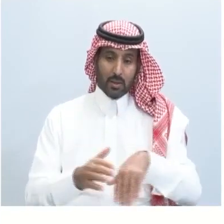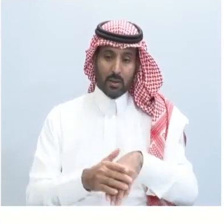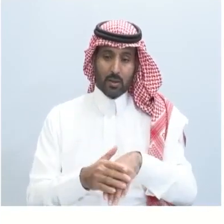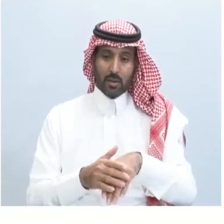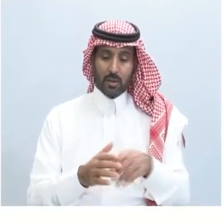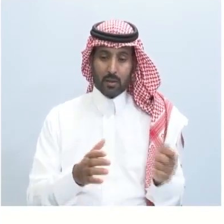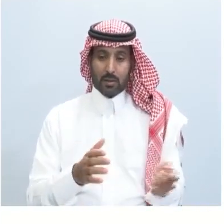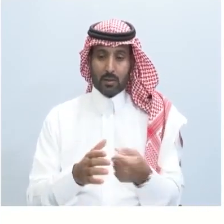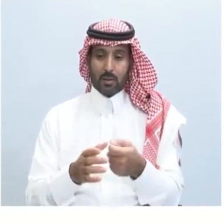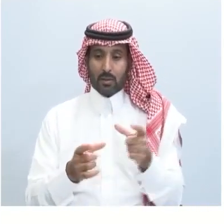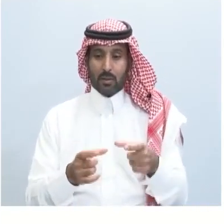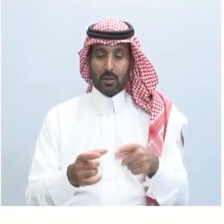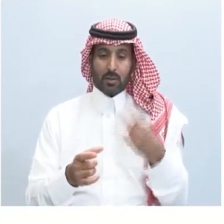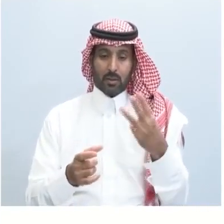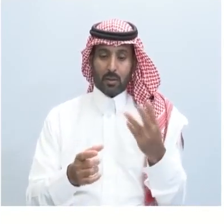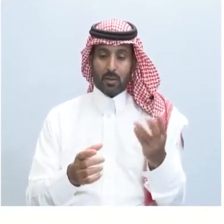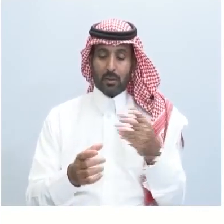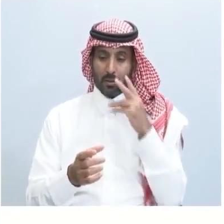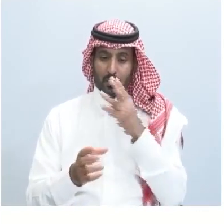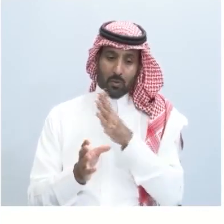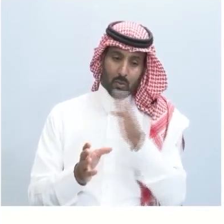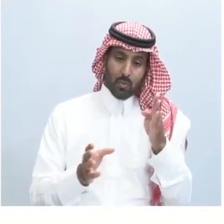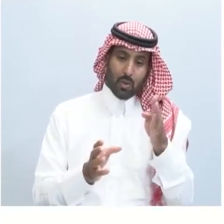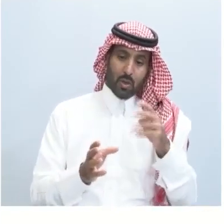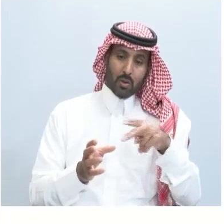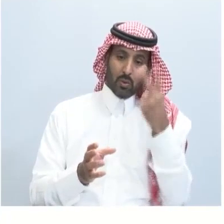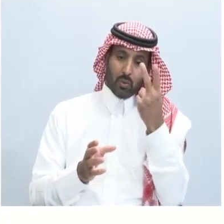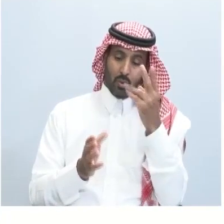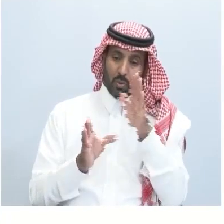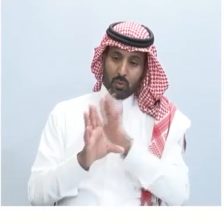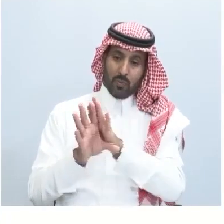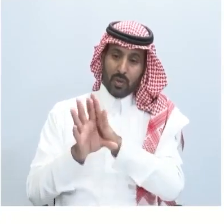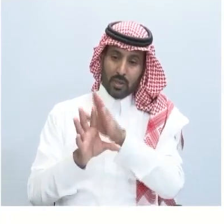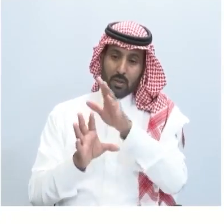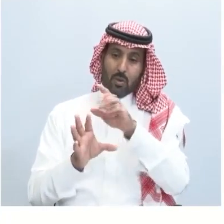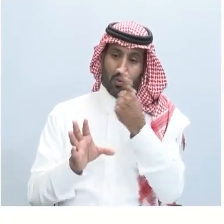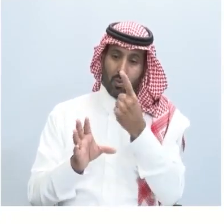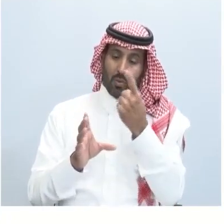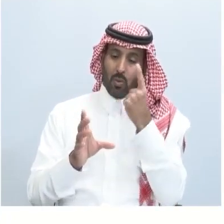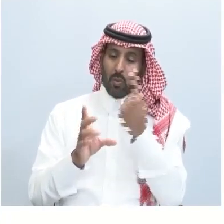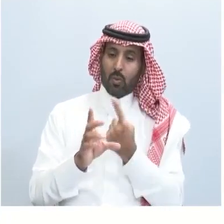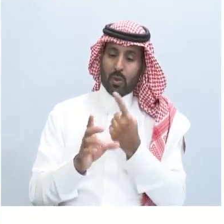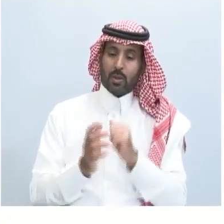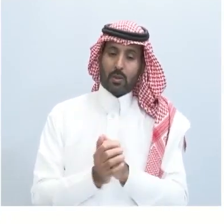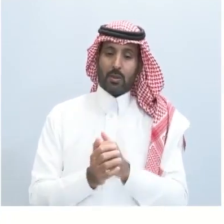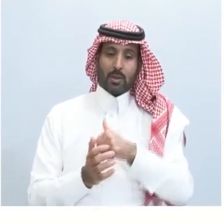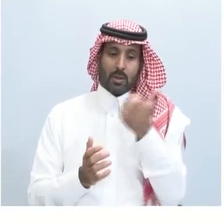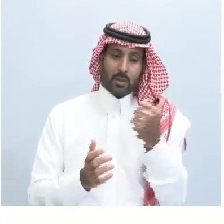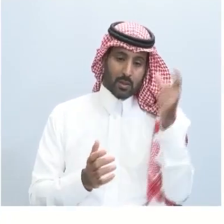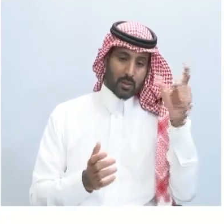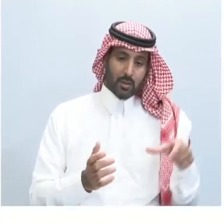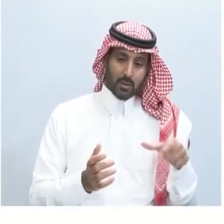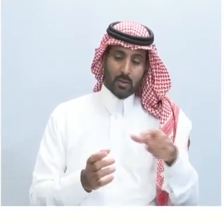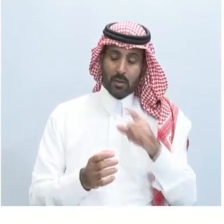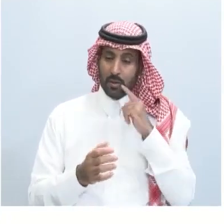players a team. 3 forwards, 2 defensemen, and a goaltender. Again,